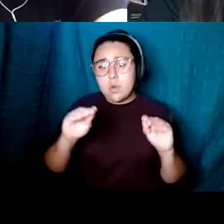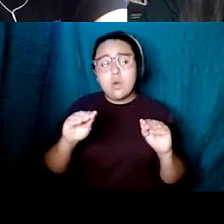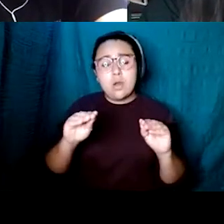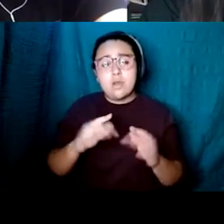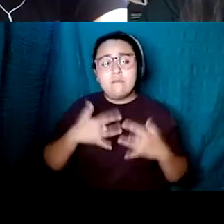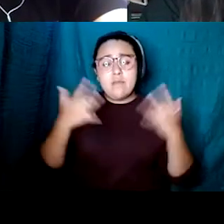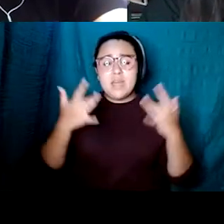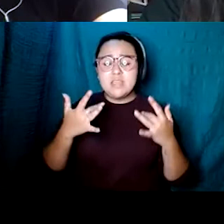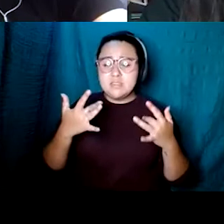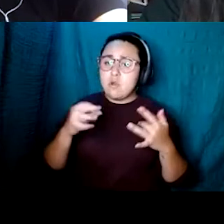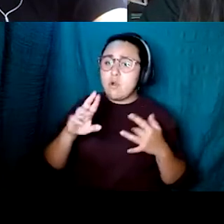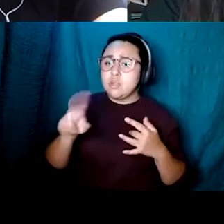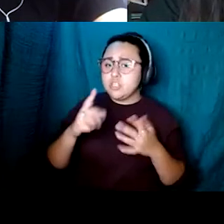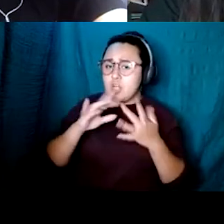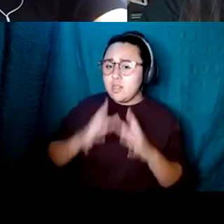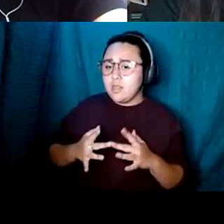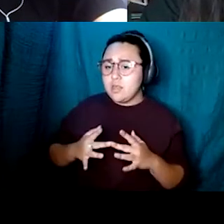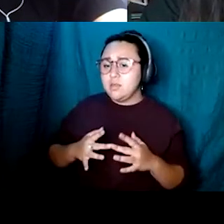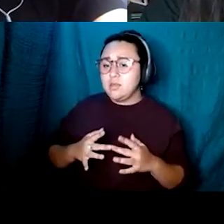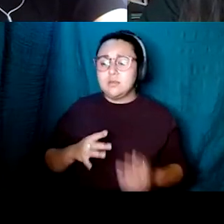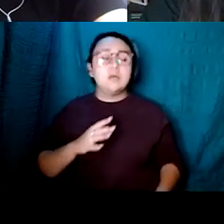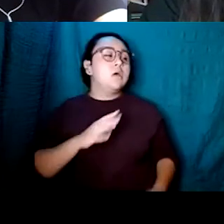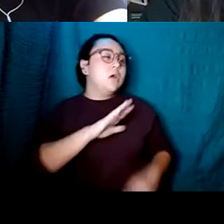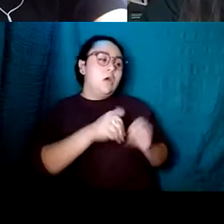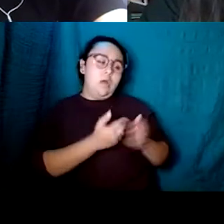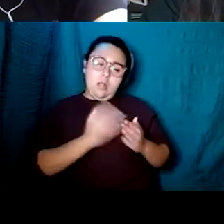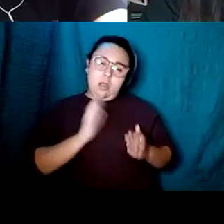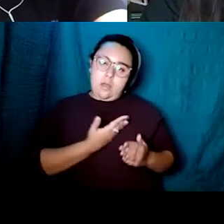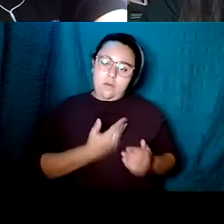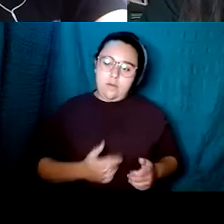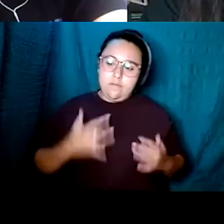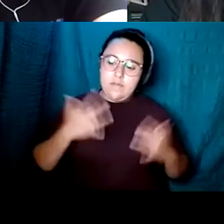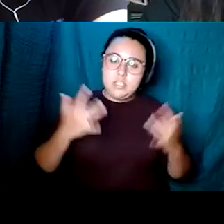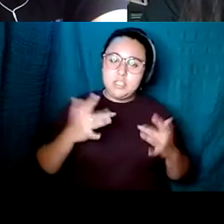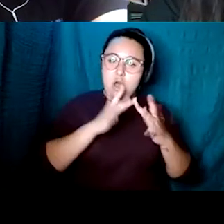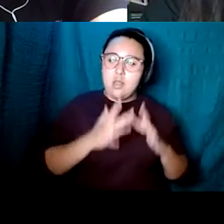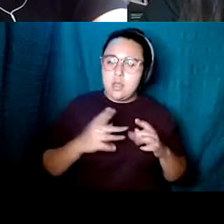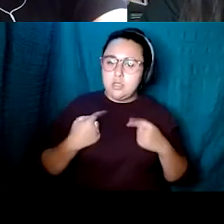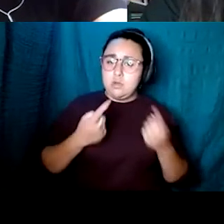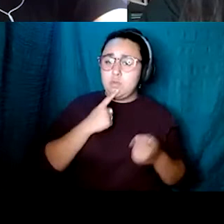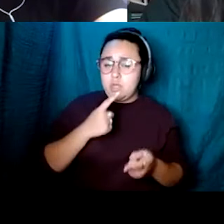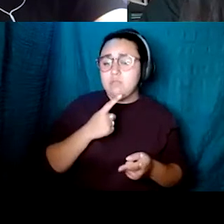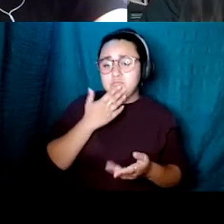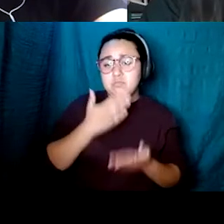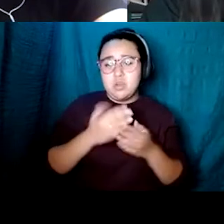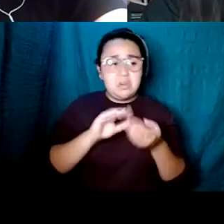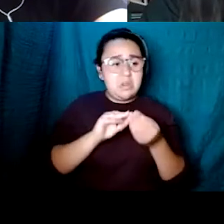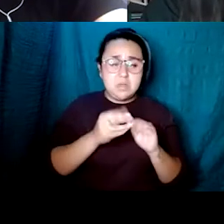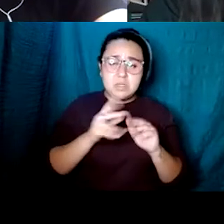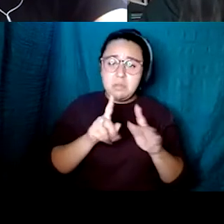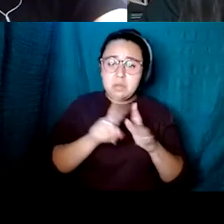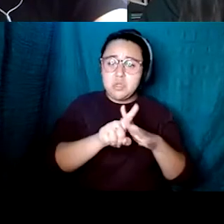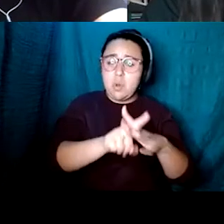people reacting? Well, all of our events have been virtual so far. We've had really good turnout at those events.